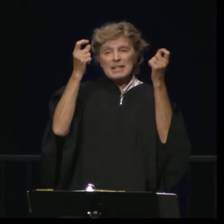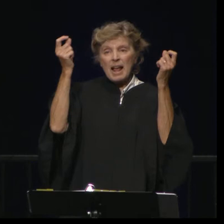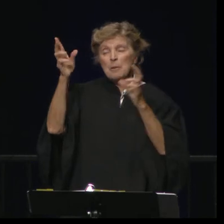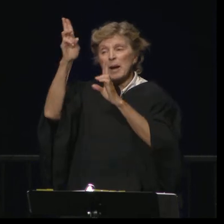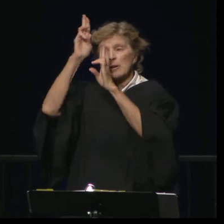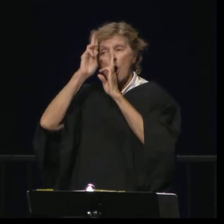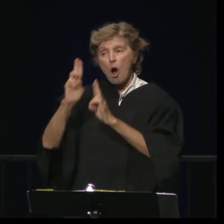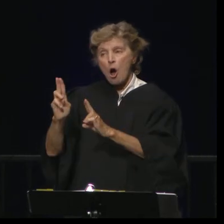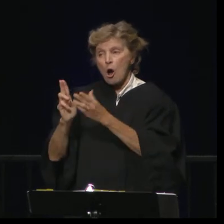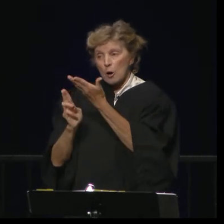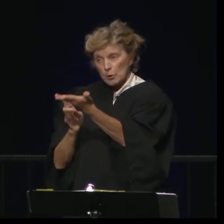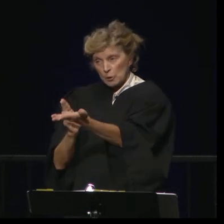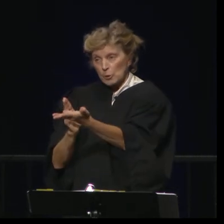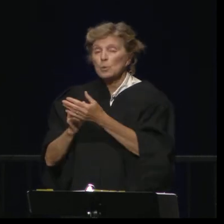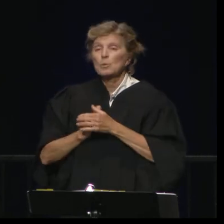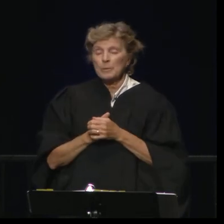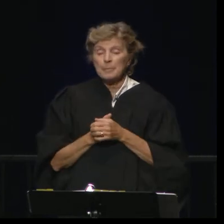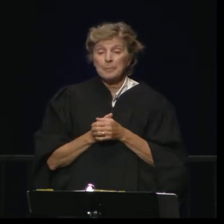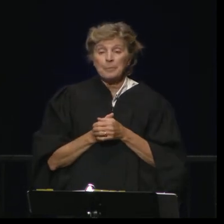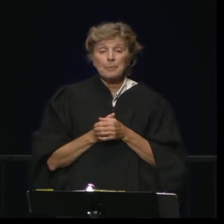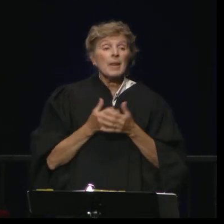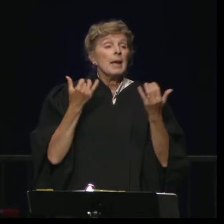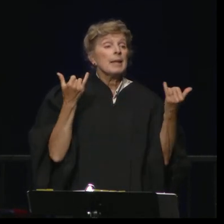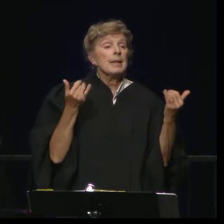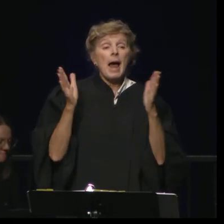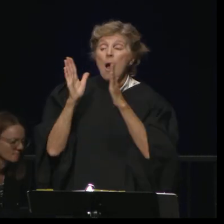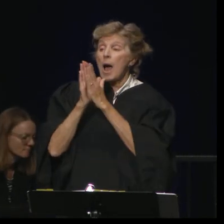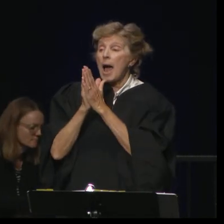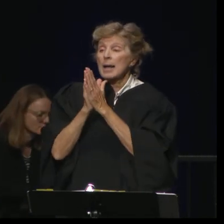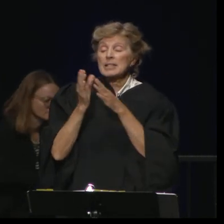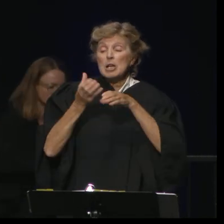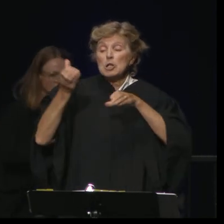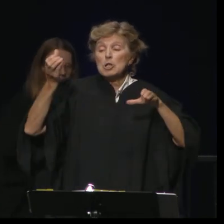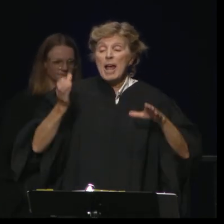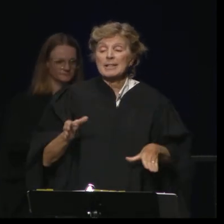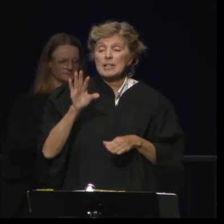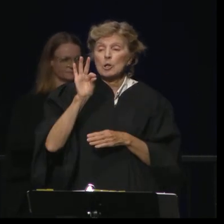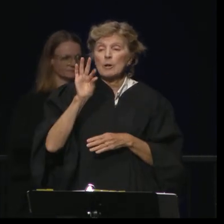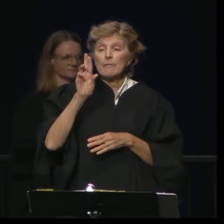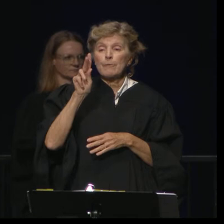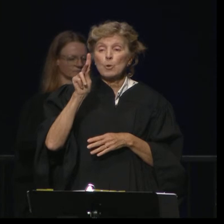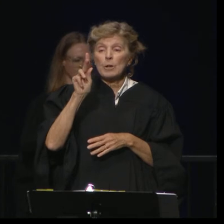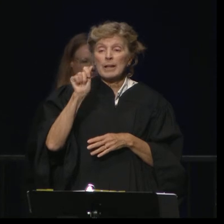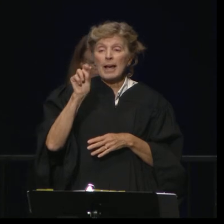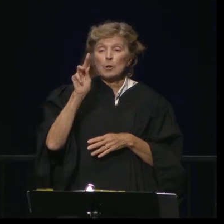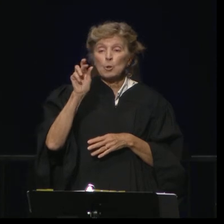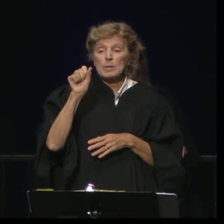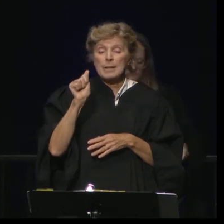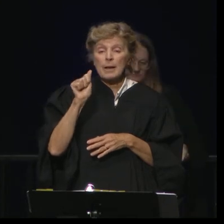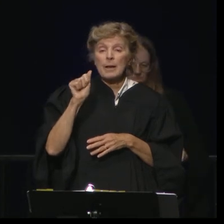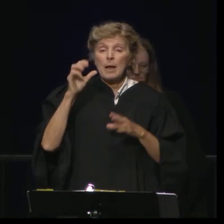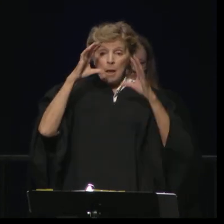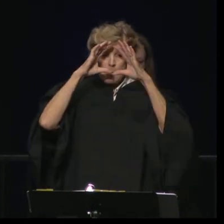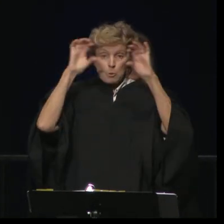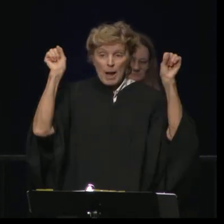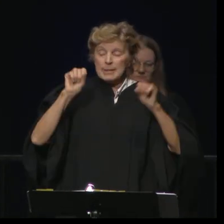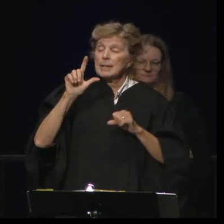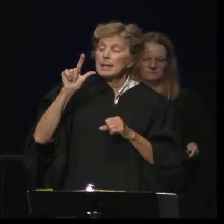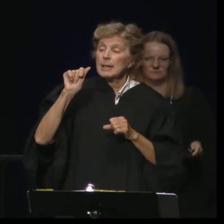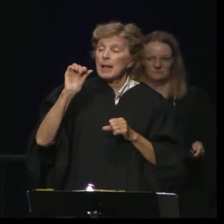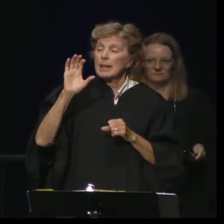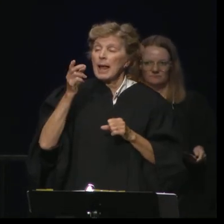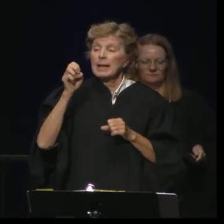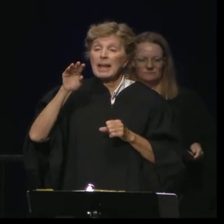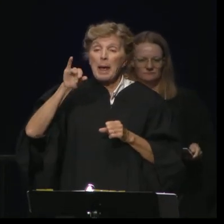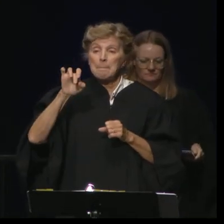today. I would now like to call Chancellor Fukakusa, President Lakemi, and Chief Justice